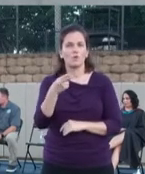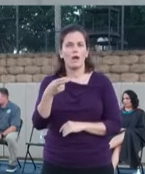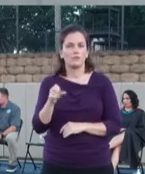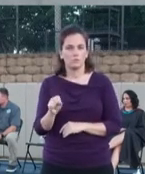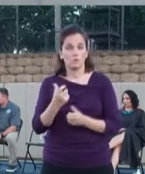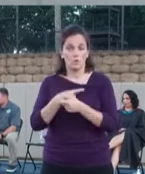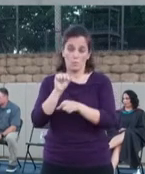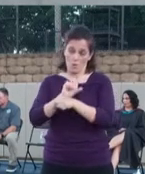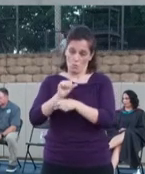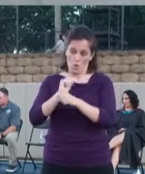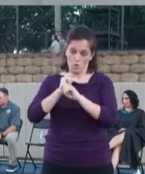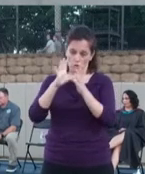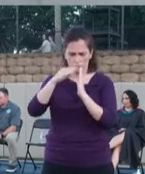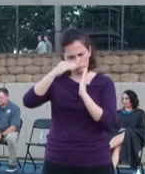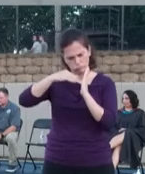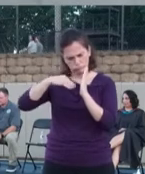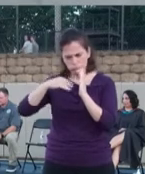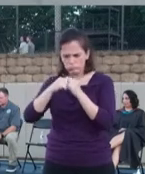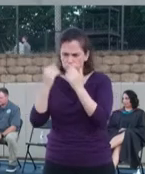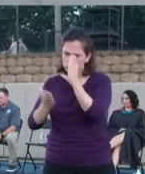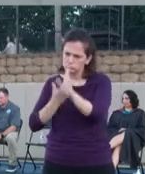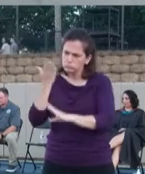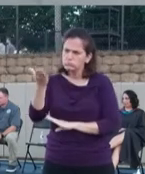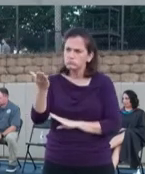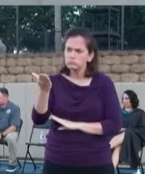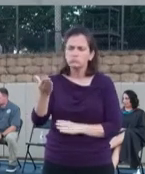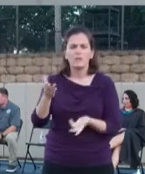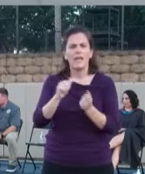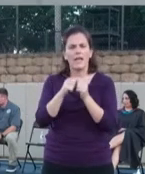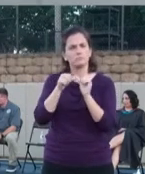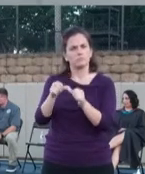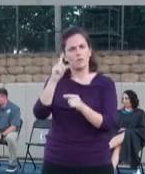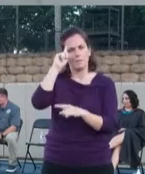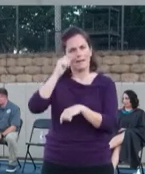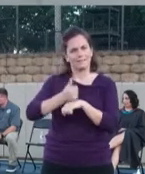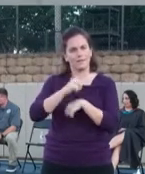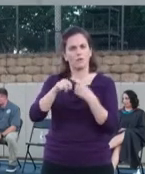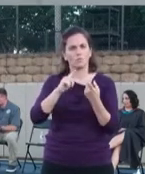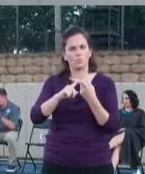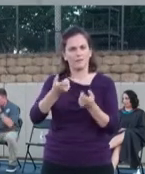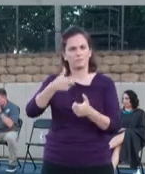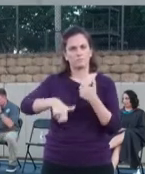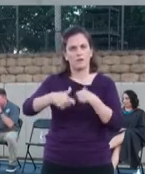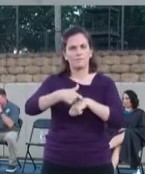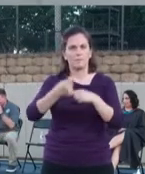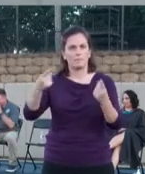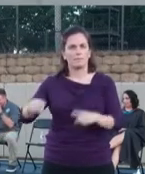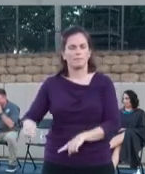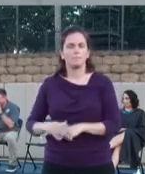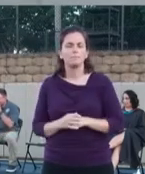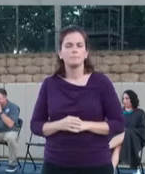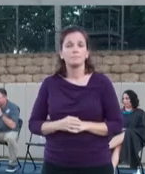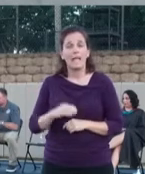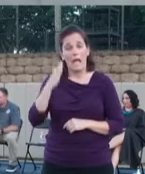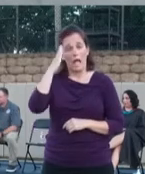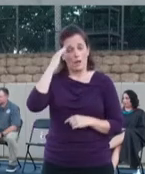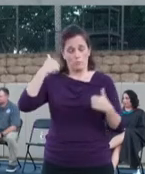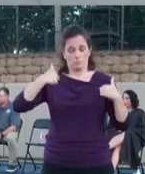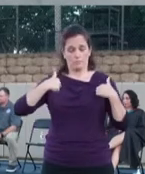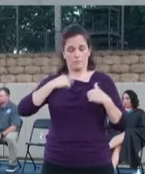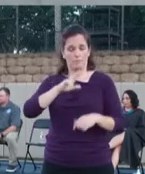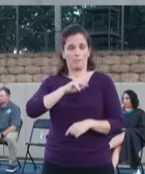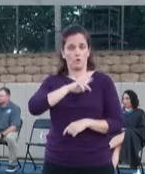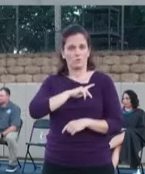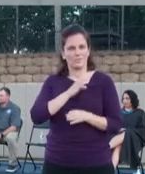our teachers what they asked of us and continued that mindset when times got tough. I know personally that